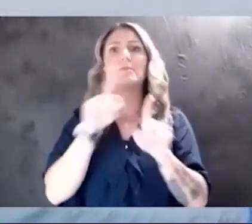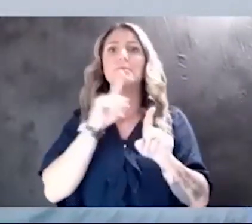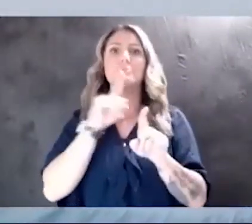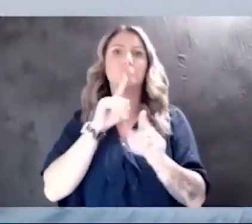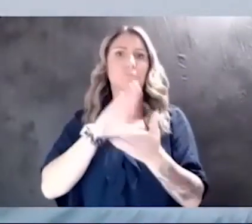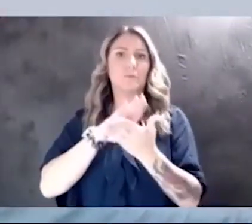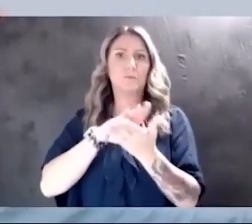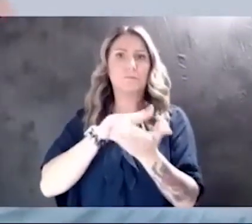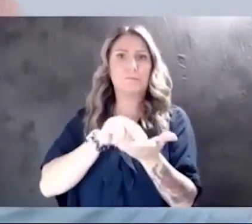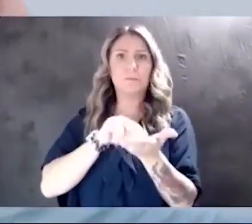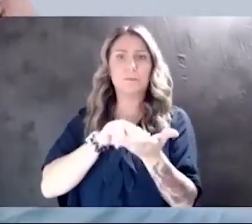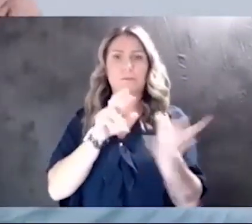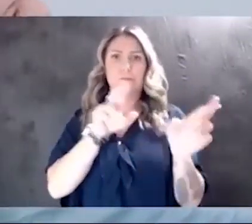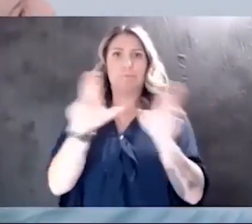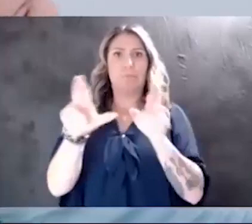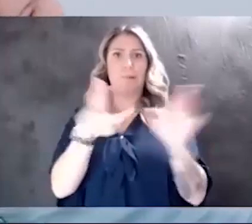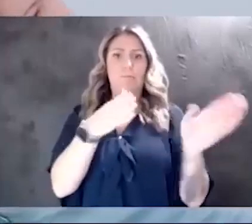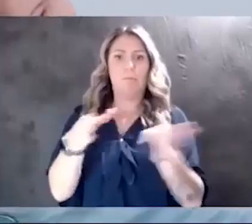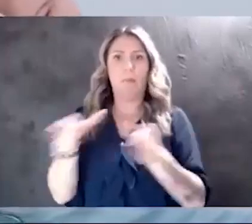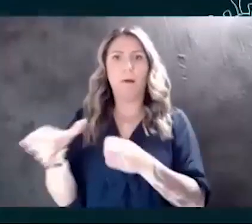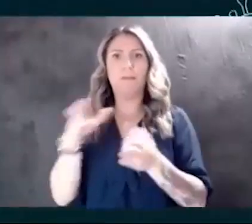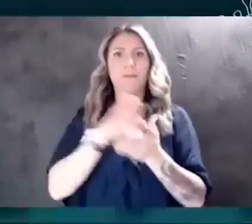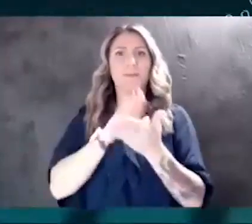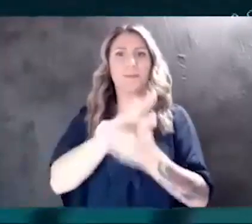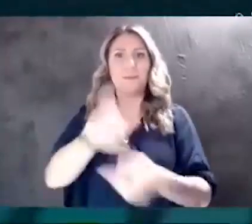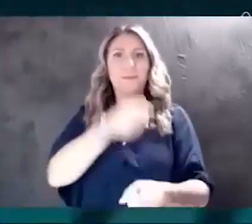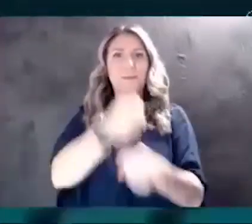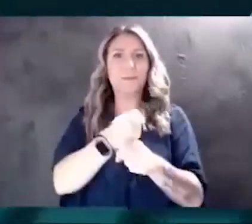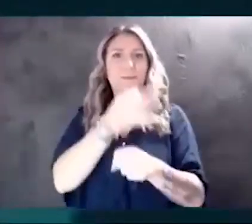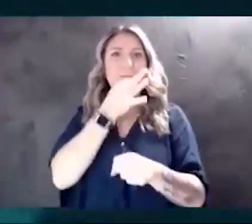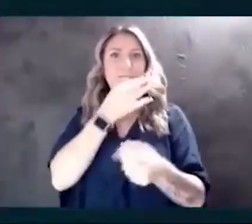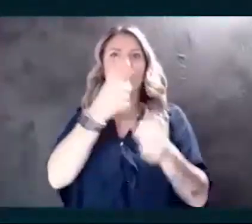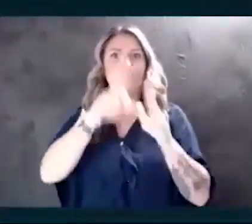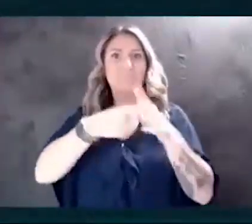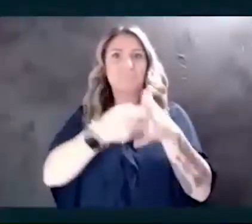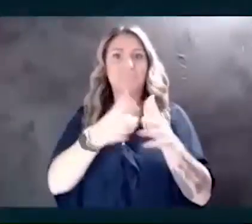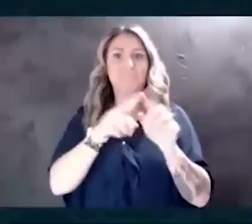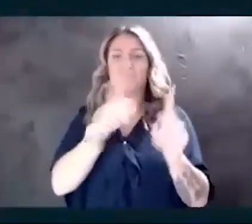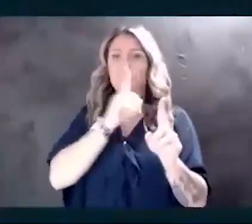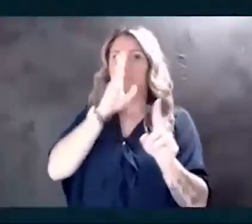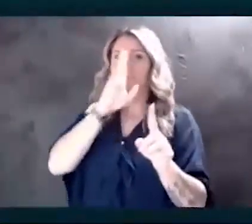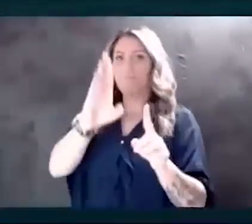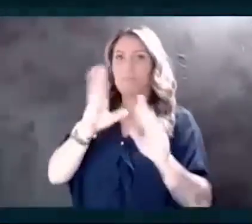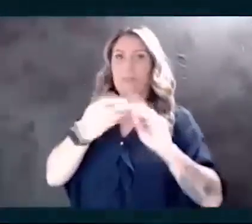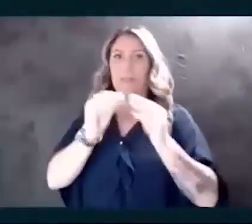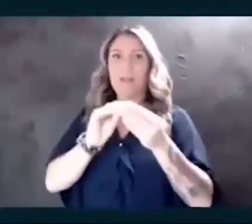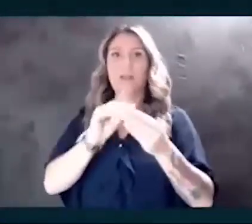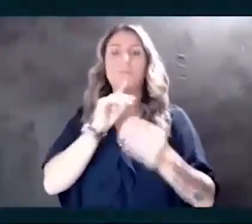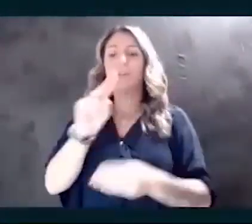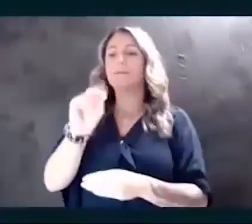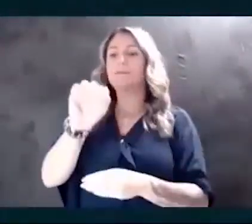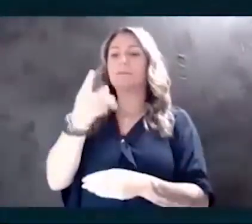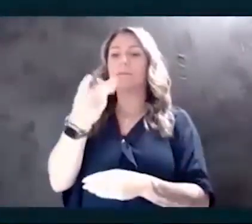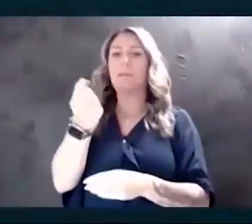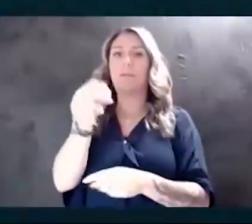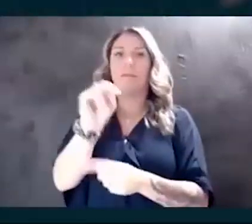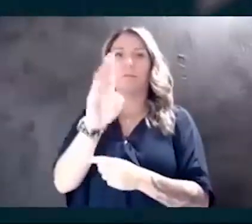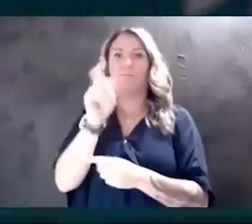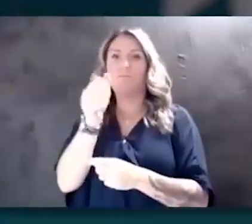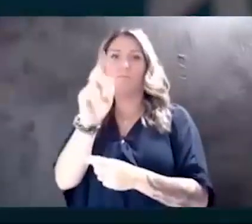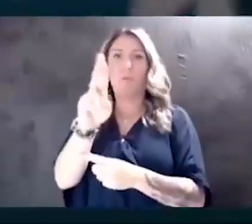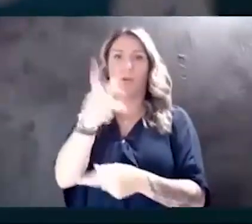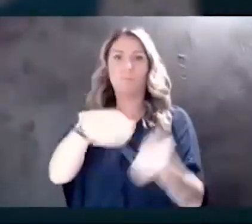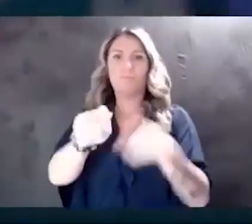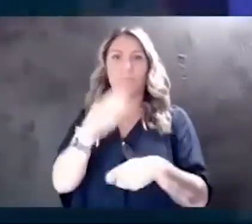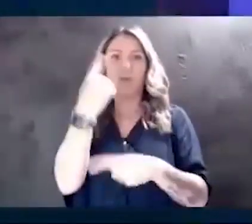school year. We'll get to all of that, but first, as always, let's get straight to the numbers. Dr. Nathan Barr joining us in for Dr. Hawkinson with our COVID count. Good